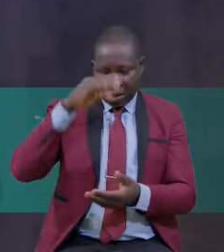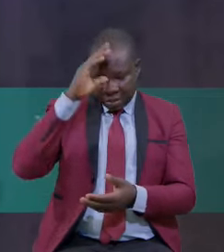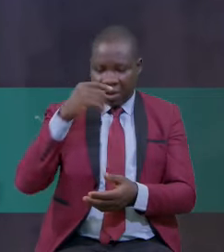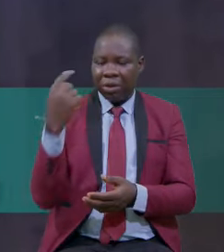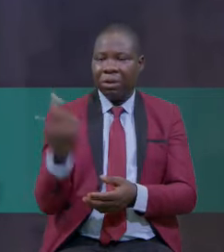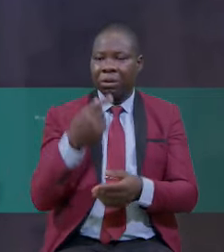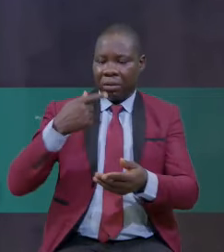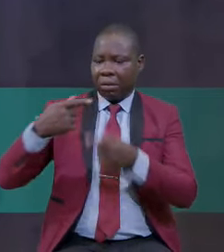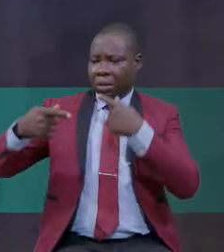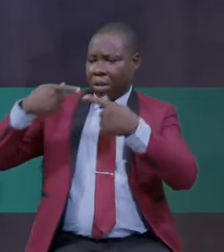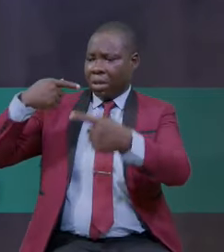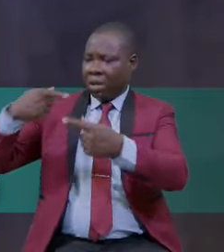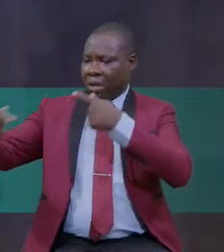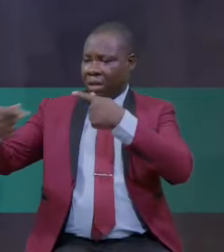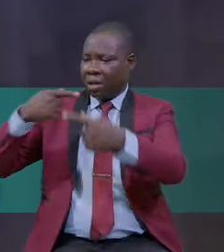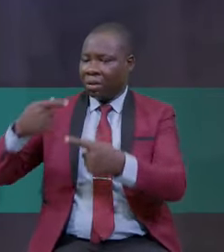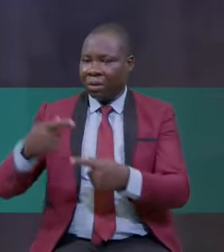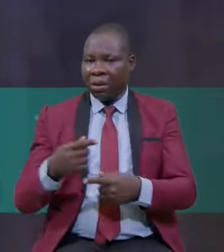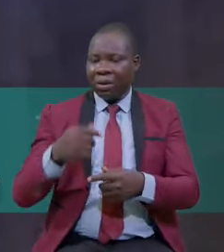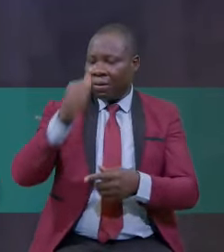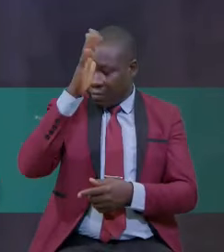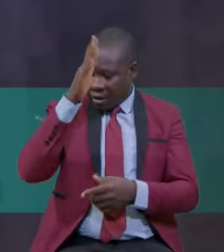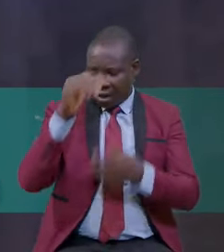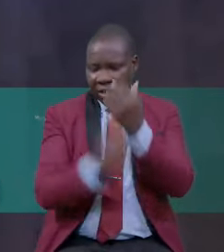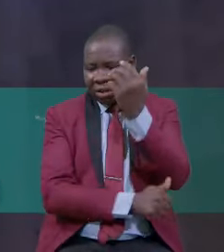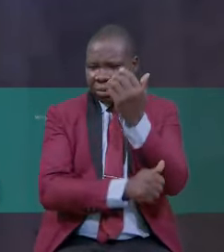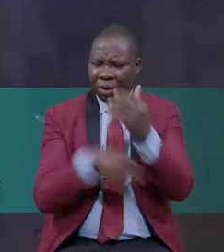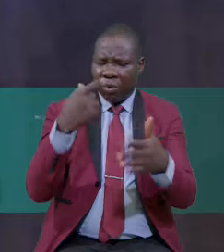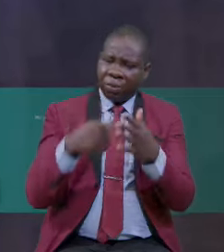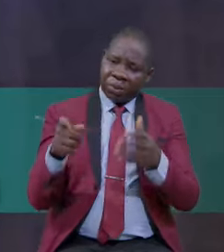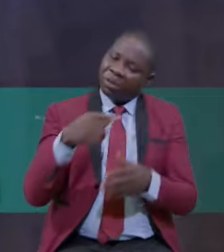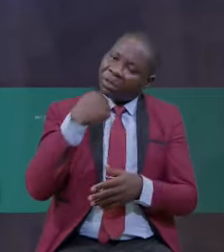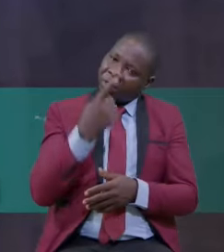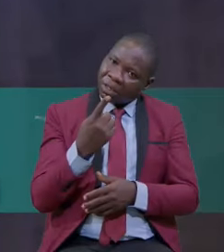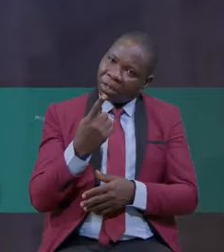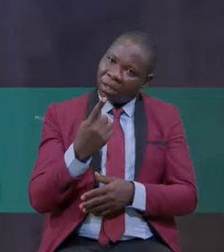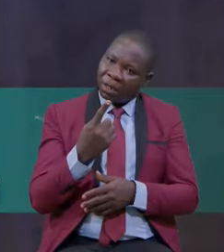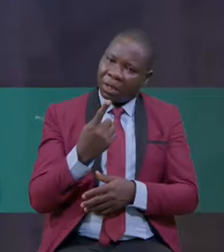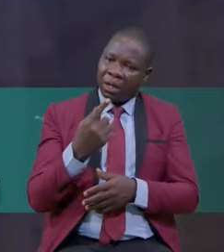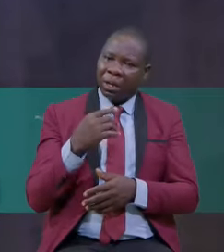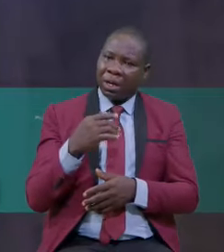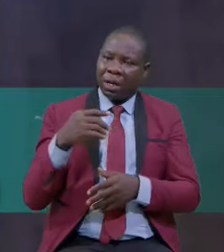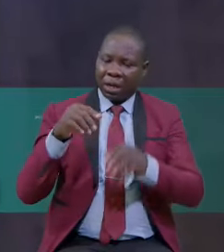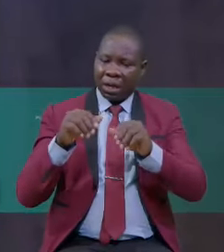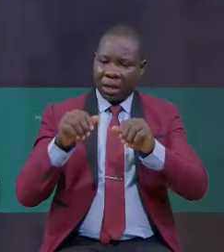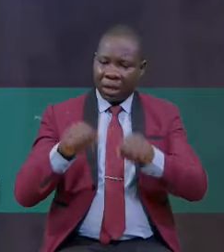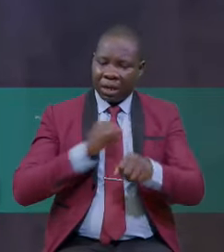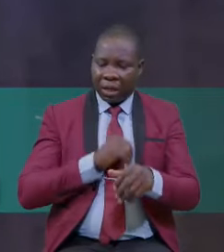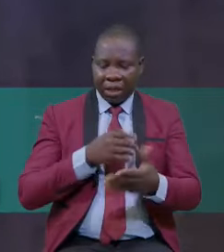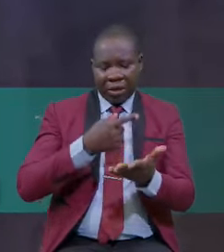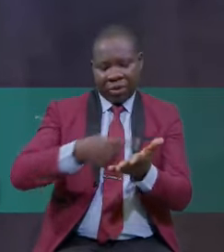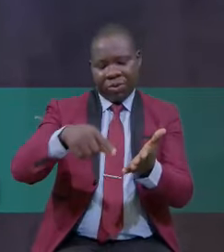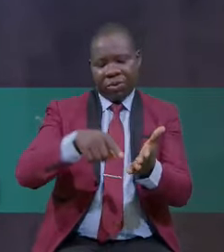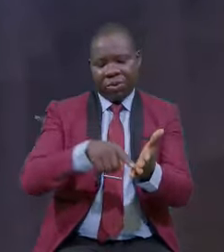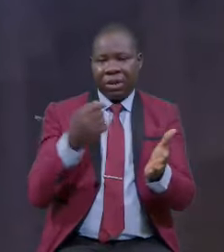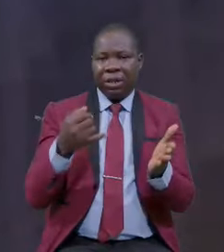Nay, Father Abraham, what you said, can I put some correction on that? Can I put some comment?